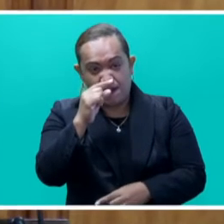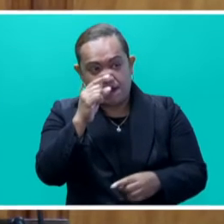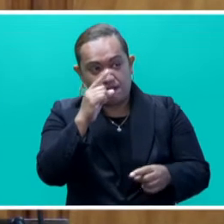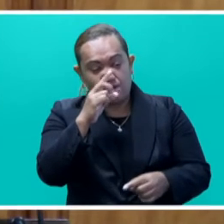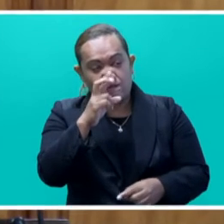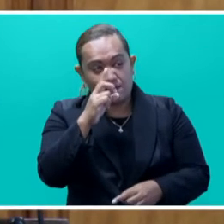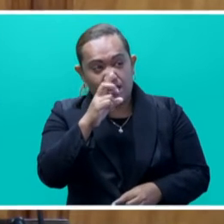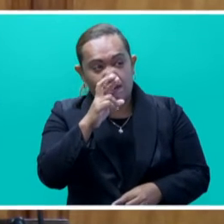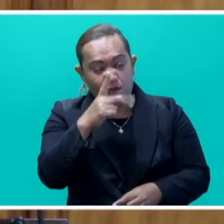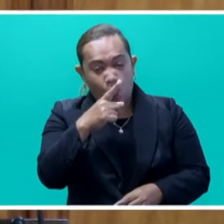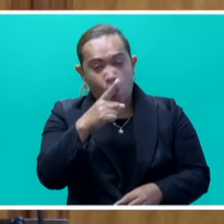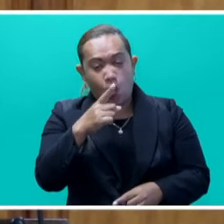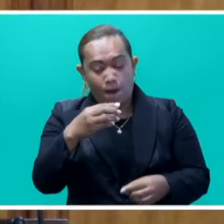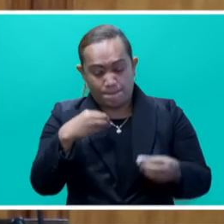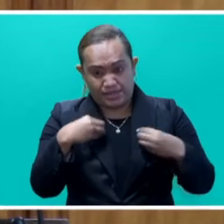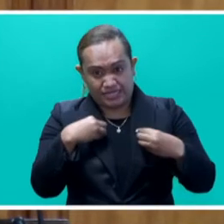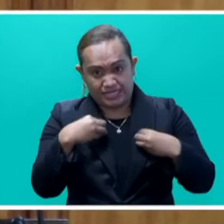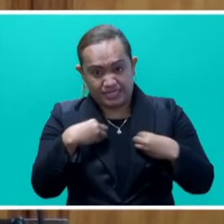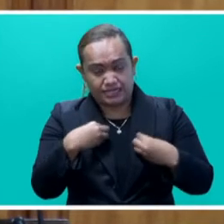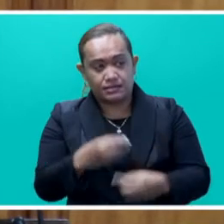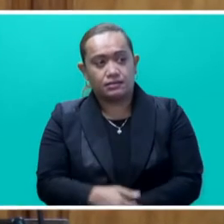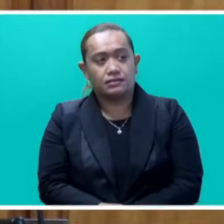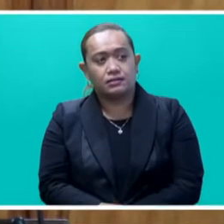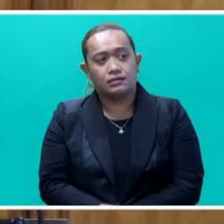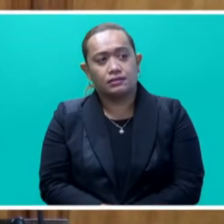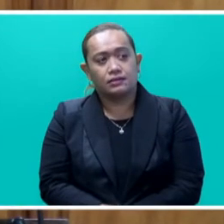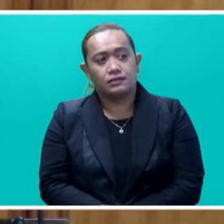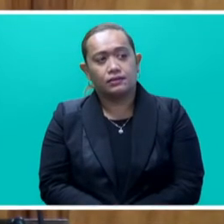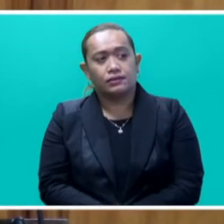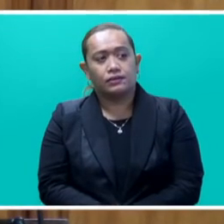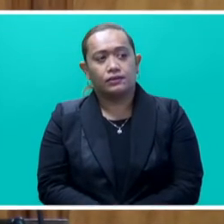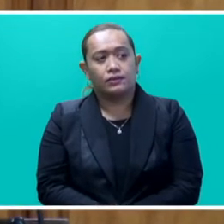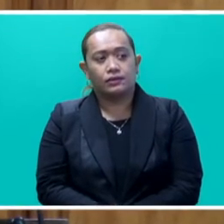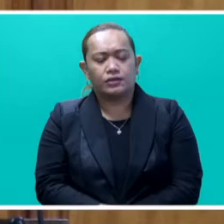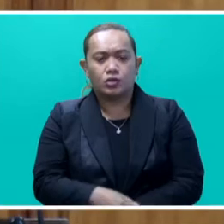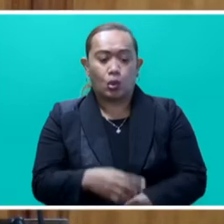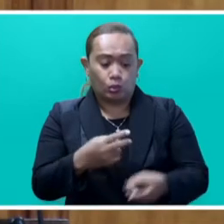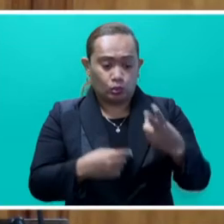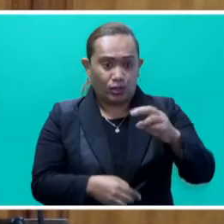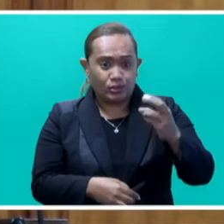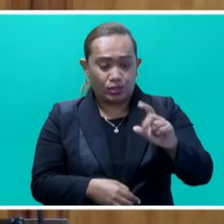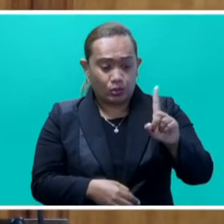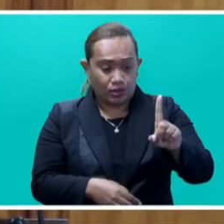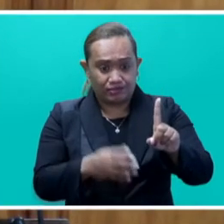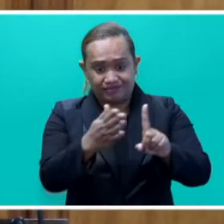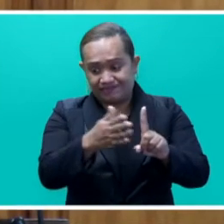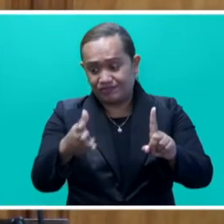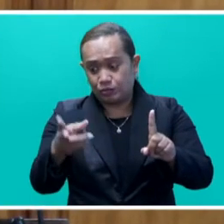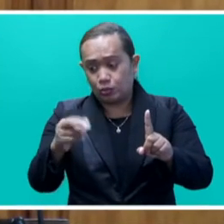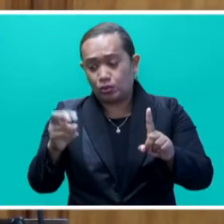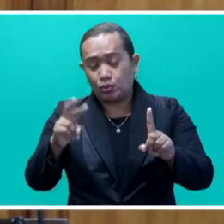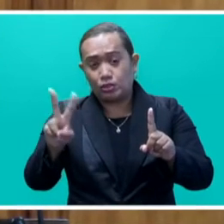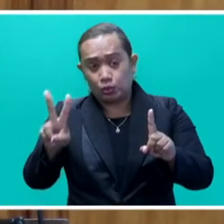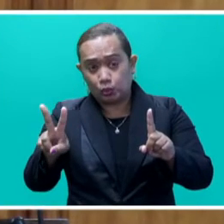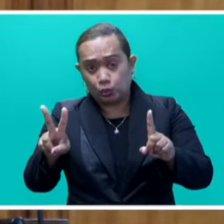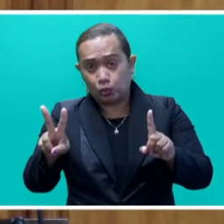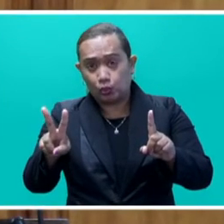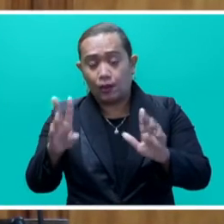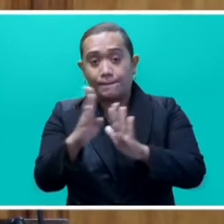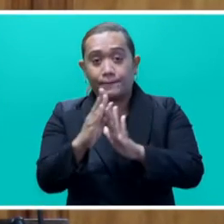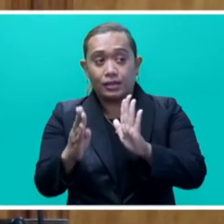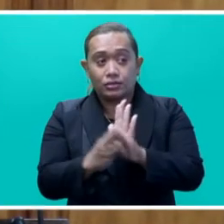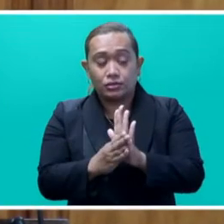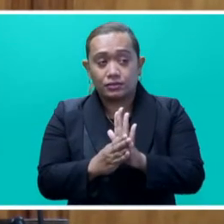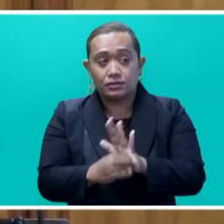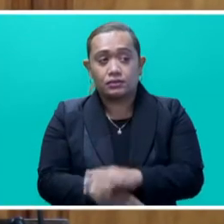recognizing their steadfastness, the government in its 2021-22 budget has allocated significant